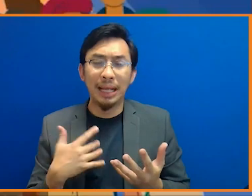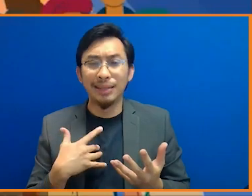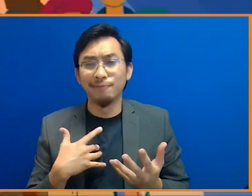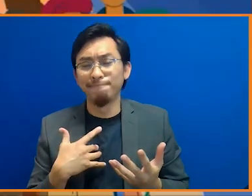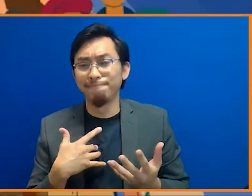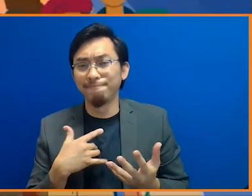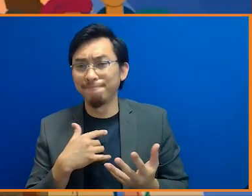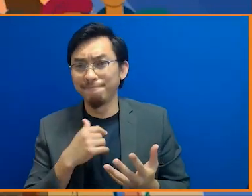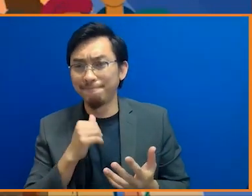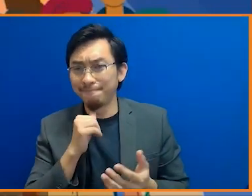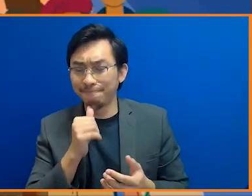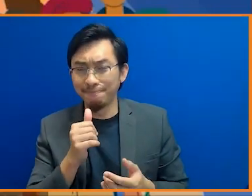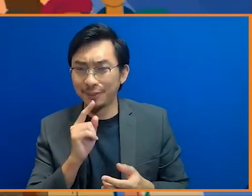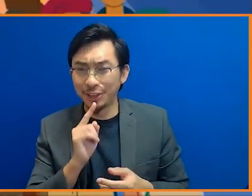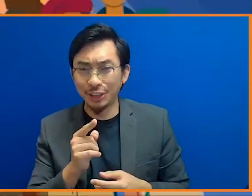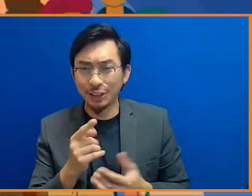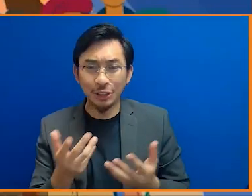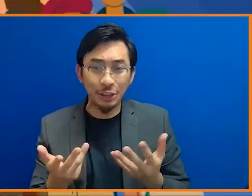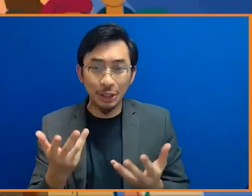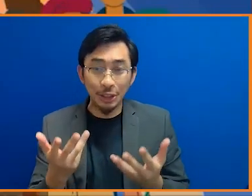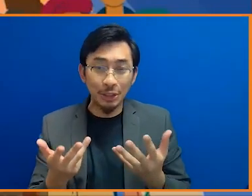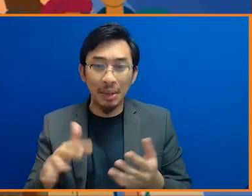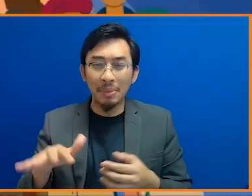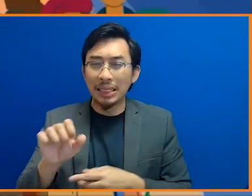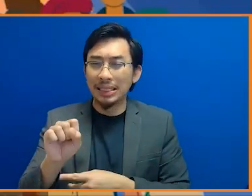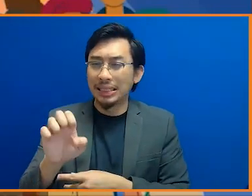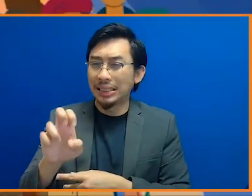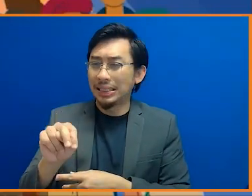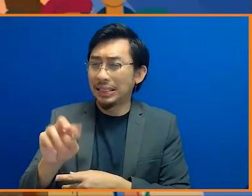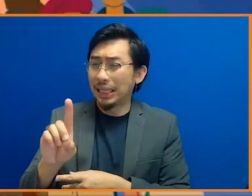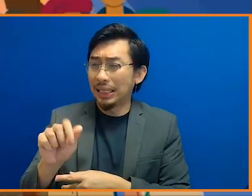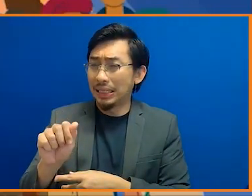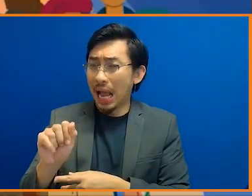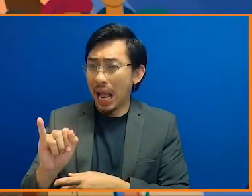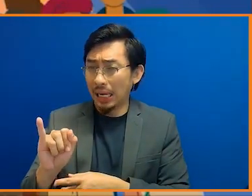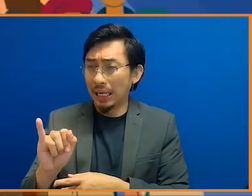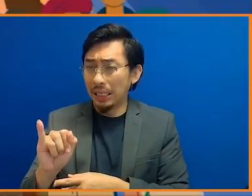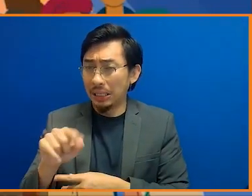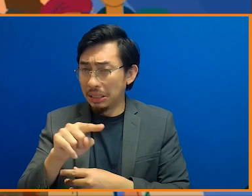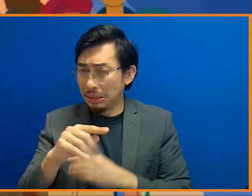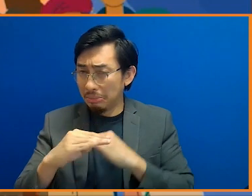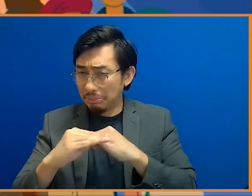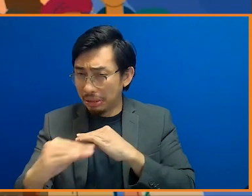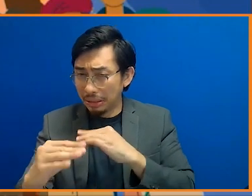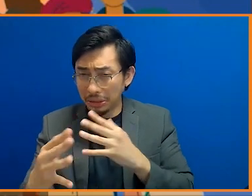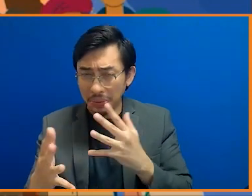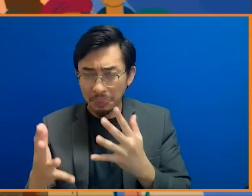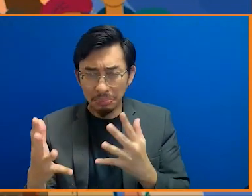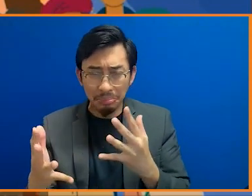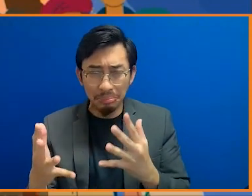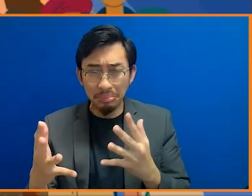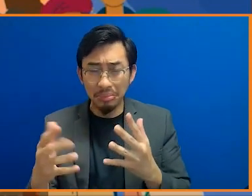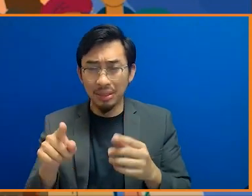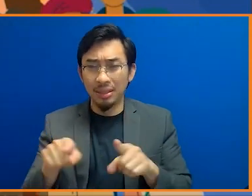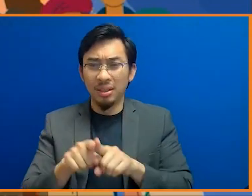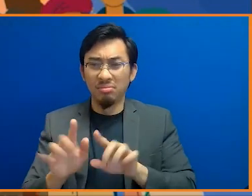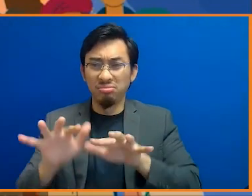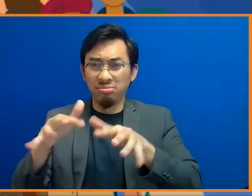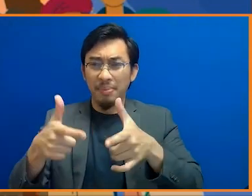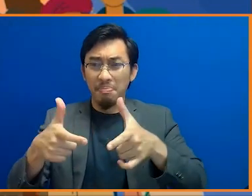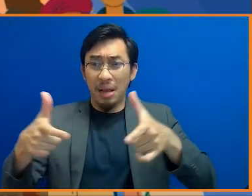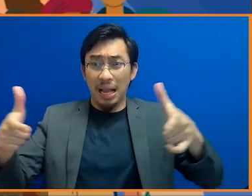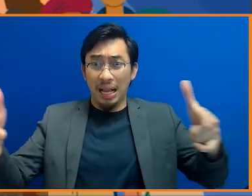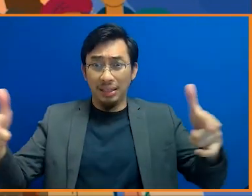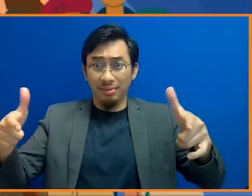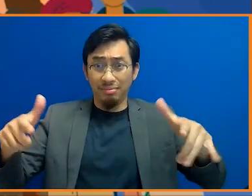I'm not sure with the Sendai plain probably and around the Sendai plain, you probably notice that they have a giant seawall over